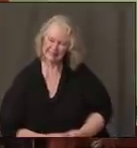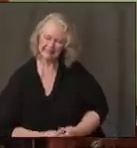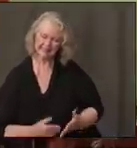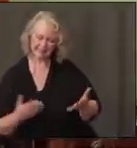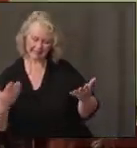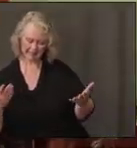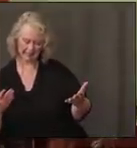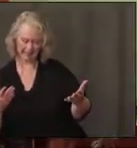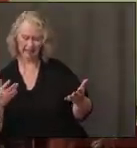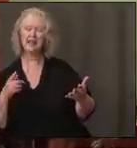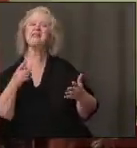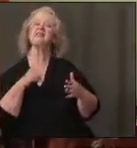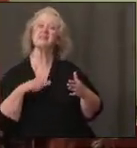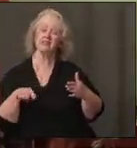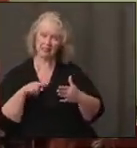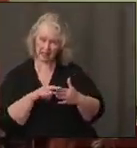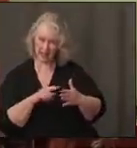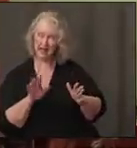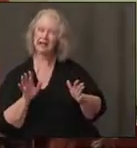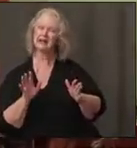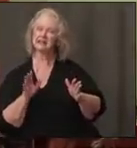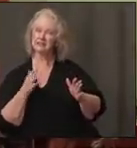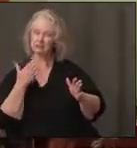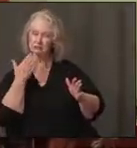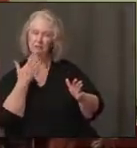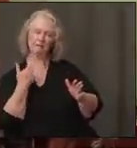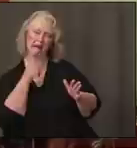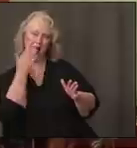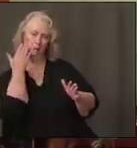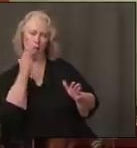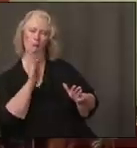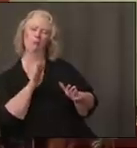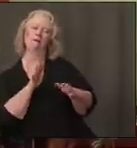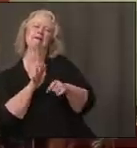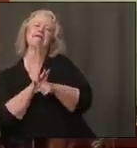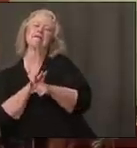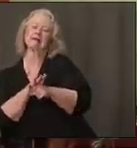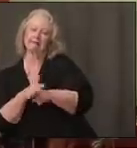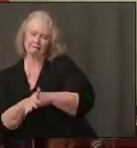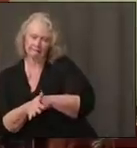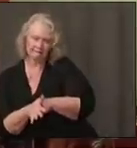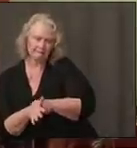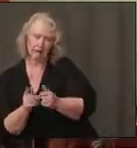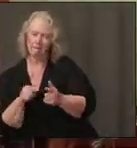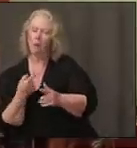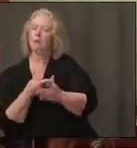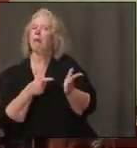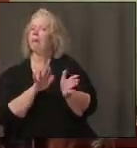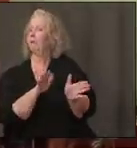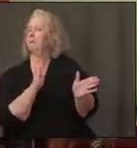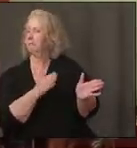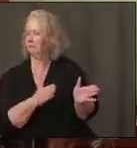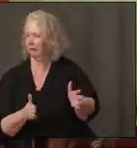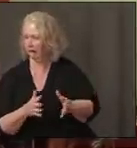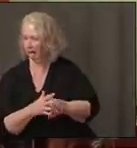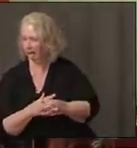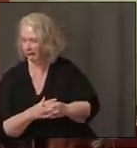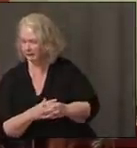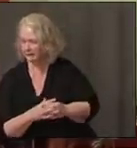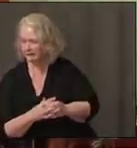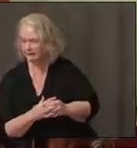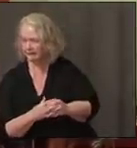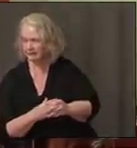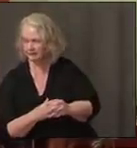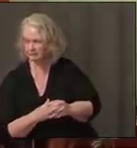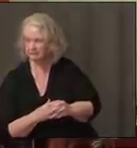They're good, and I, to be honest, don't know exactly what they're planning to do. But